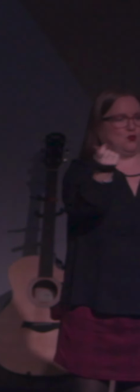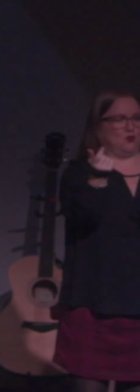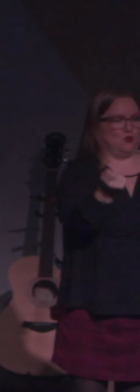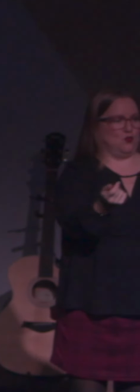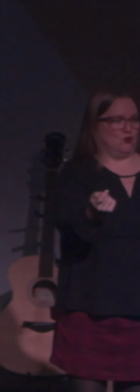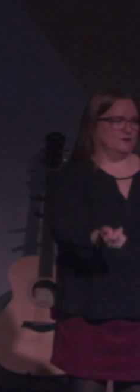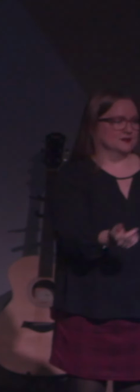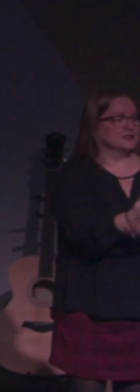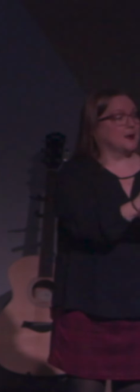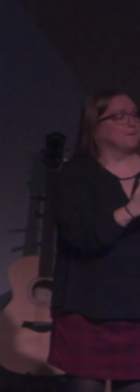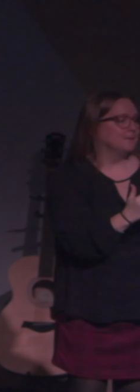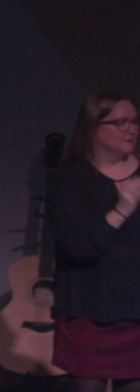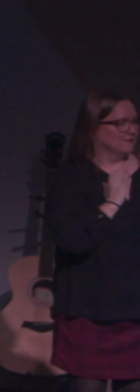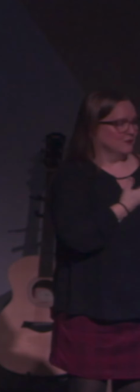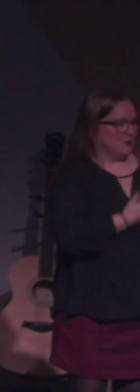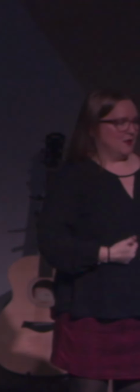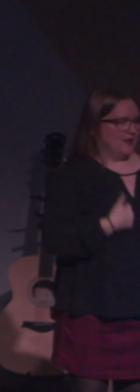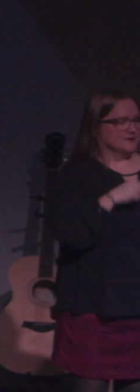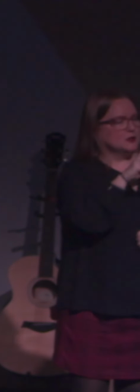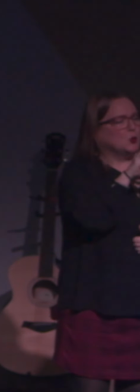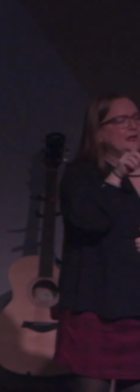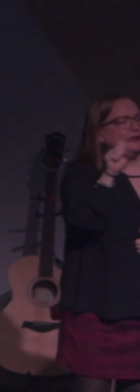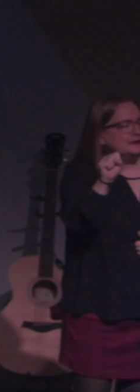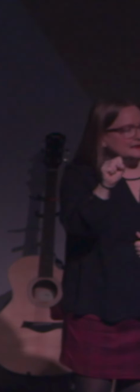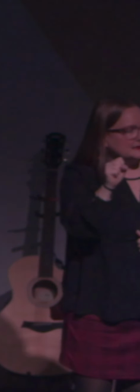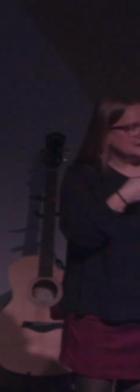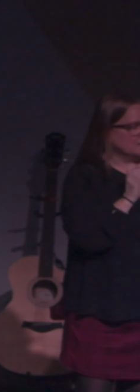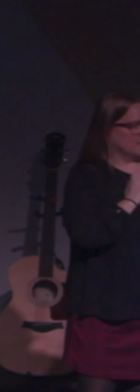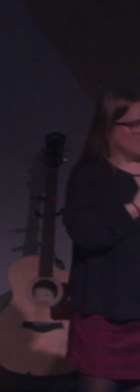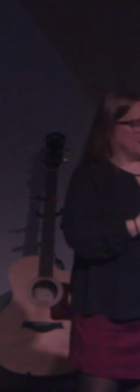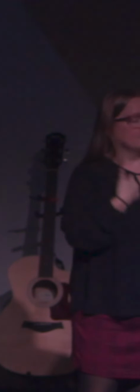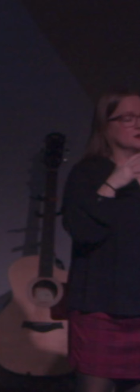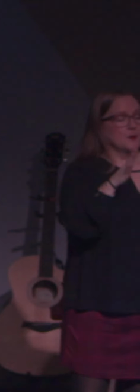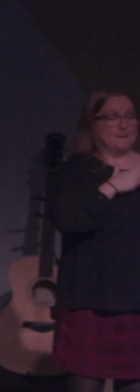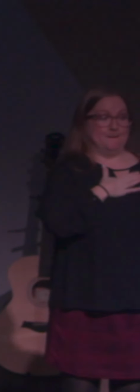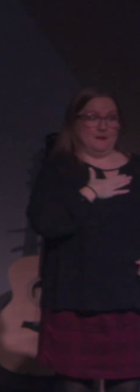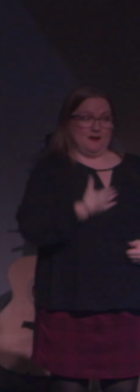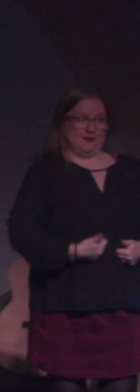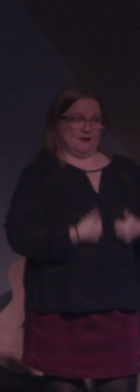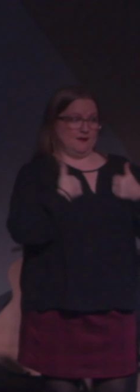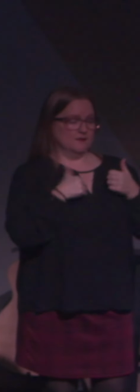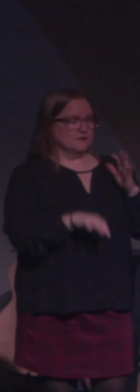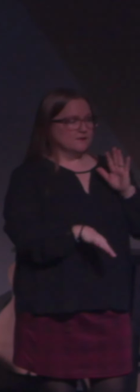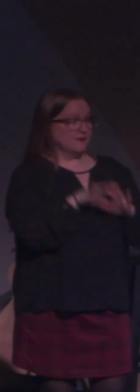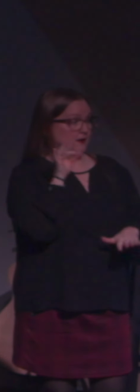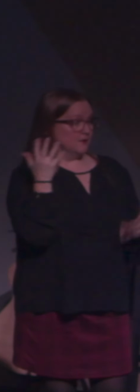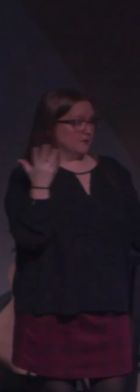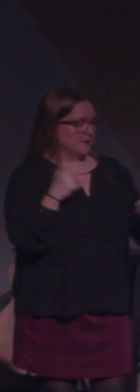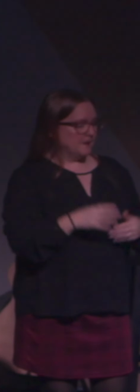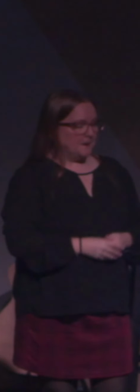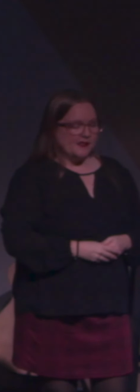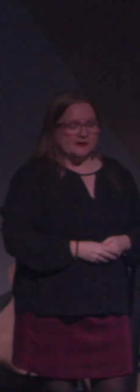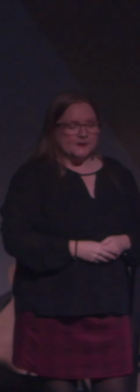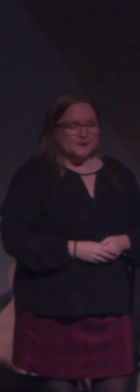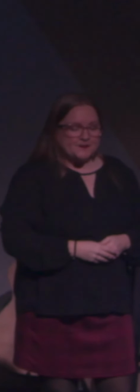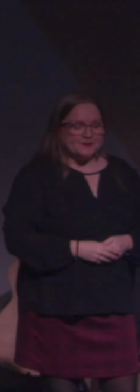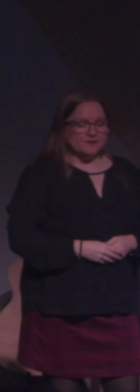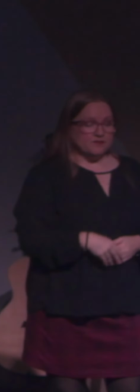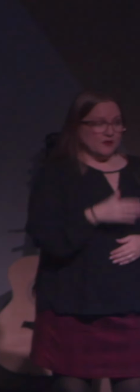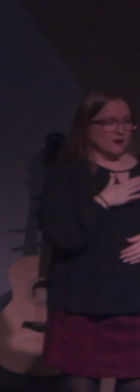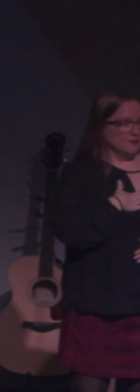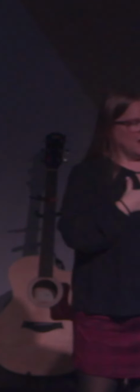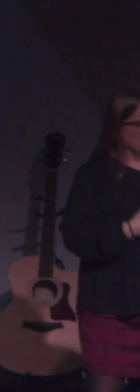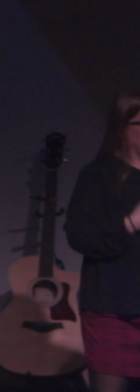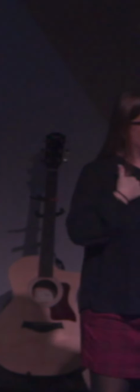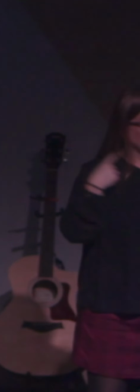of those things out of our lives, the weeds from our life. And here's what I found in my life, that this far along in my